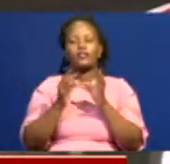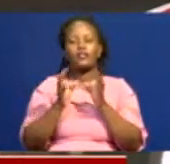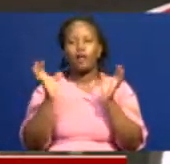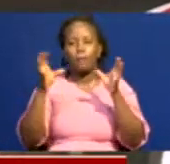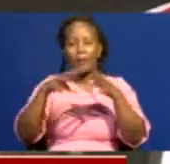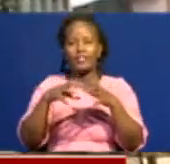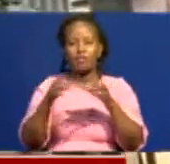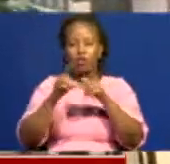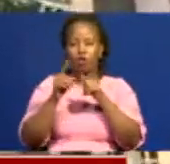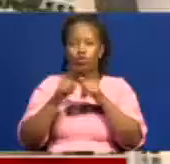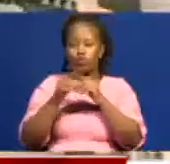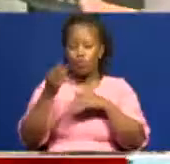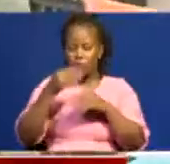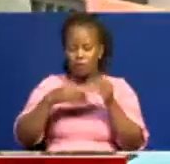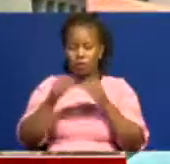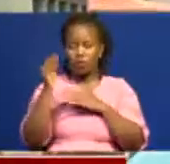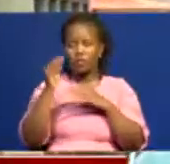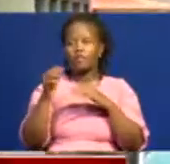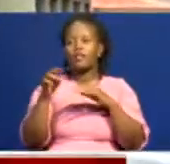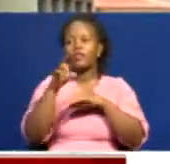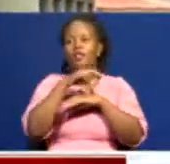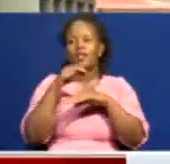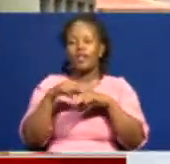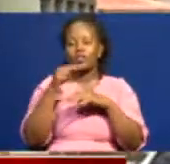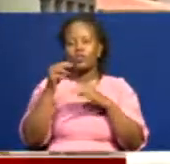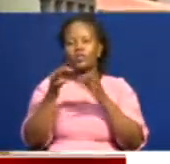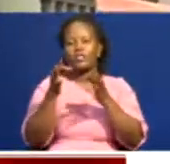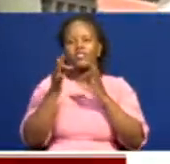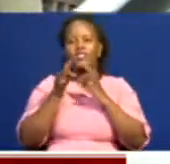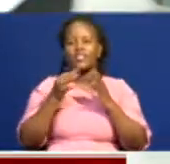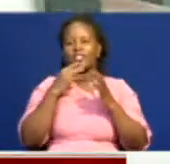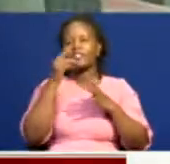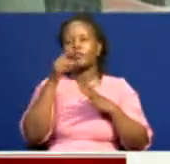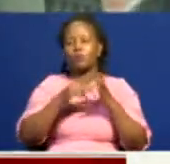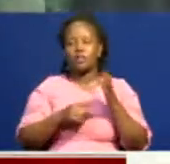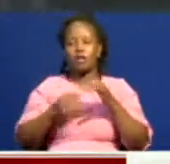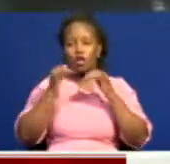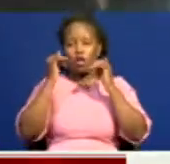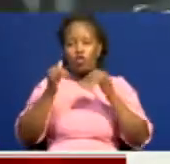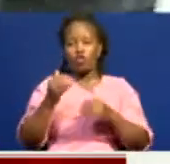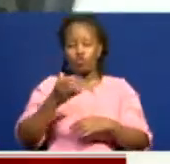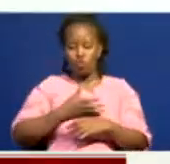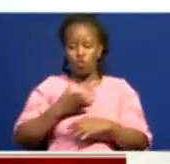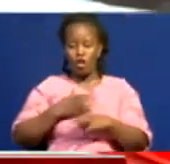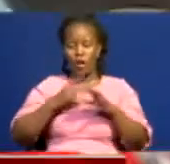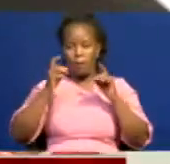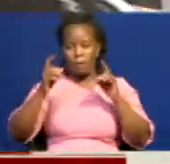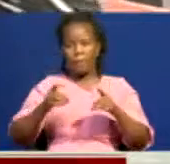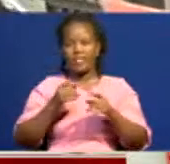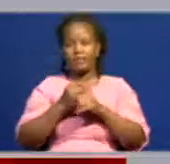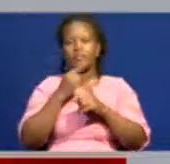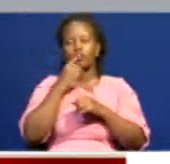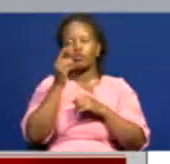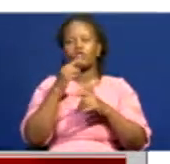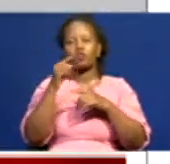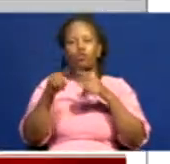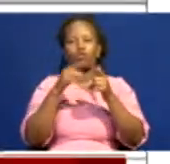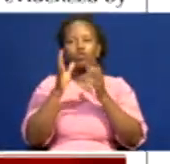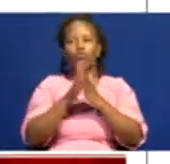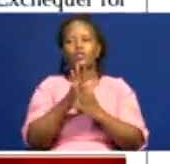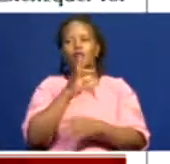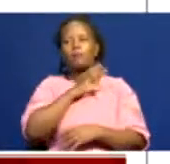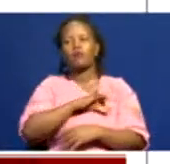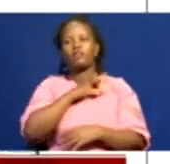sold, with the National Treasury saying its new owners need to restructure its operation to return it to profitability.